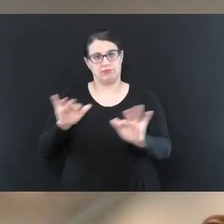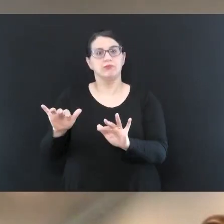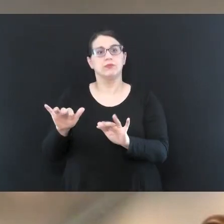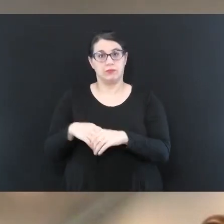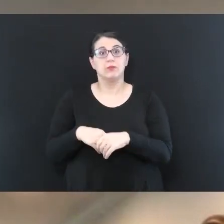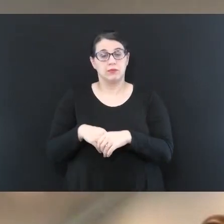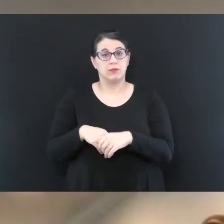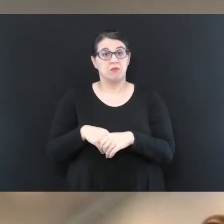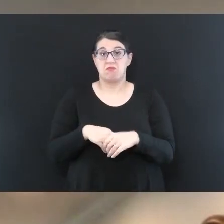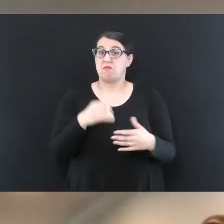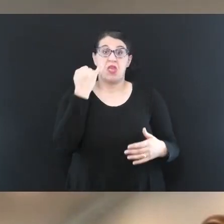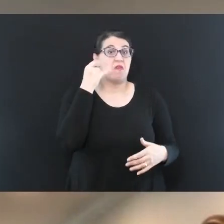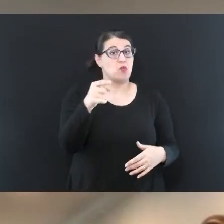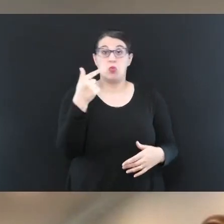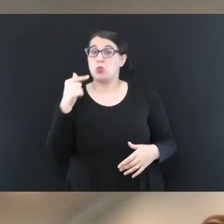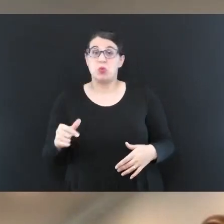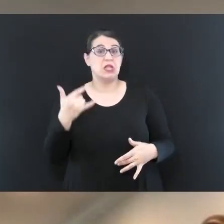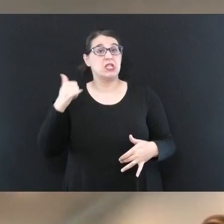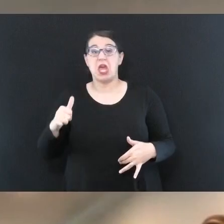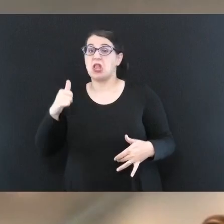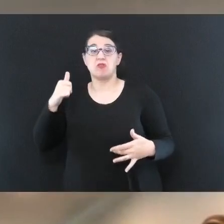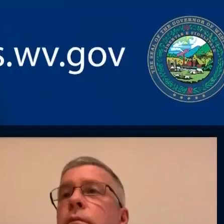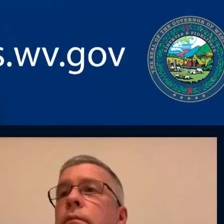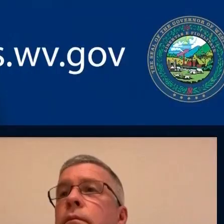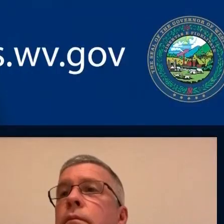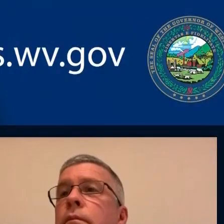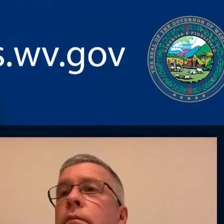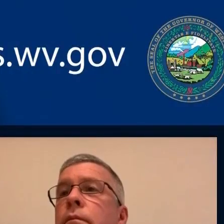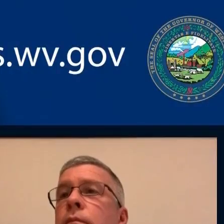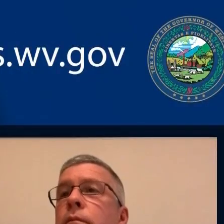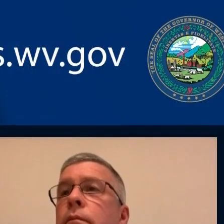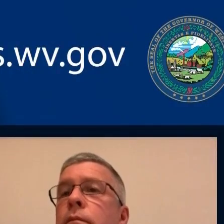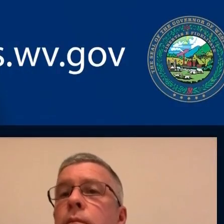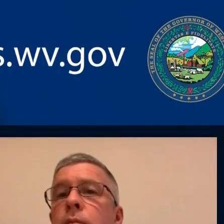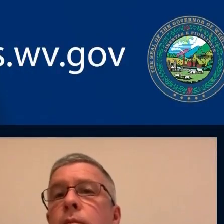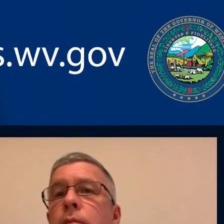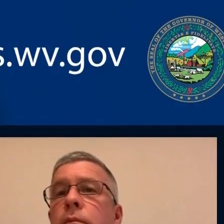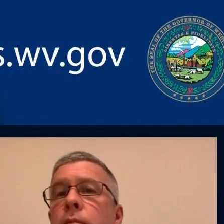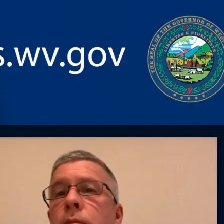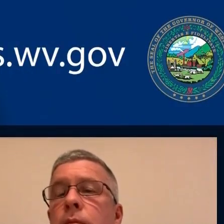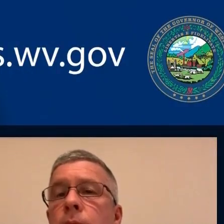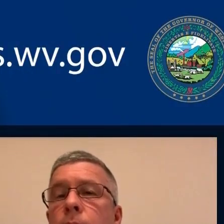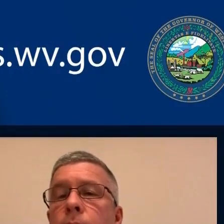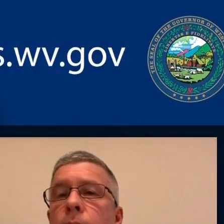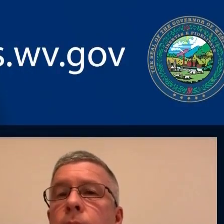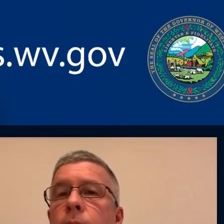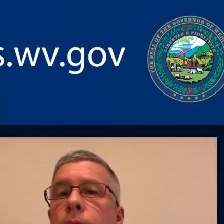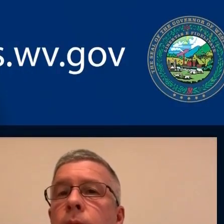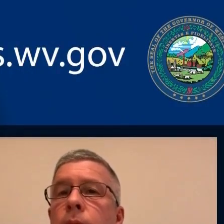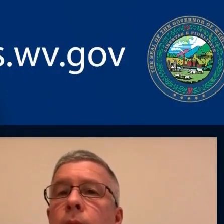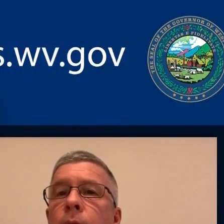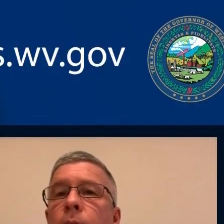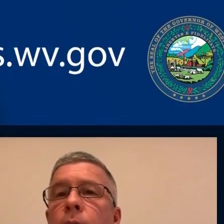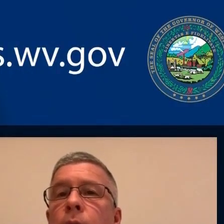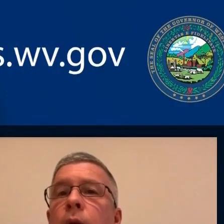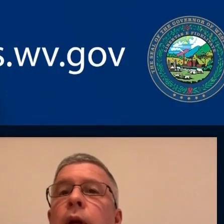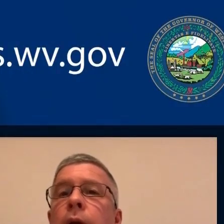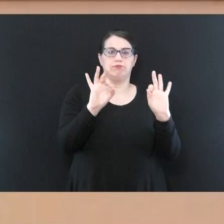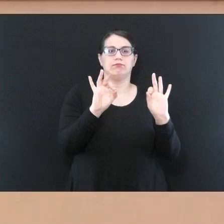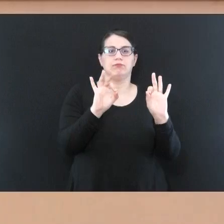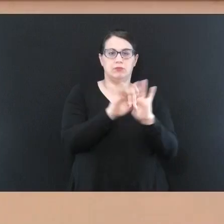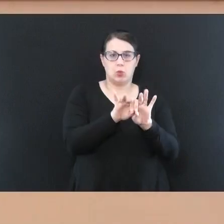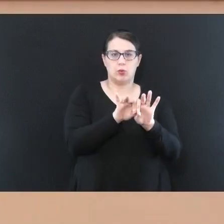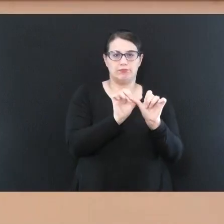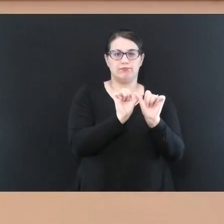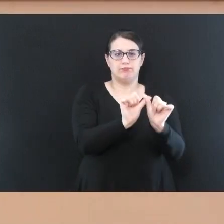matter what color your county is. Thank you, Dr. Marsh. Next to Major General Hoyer with the West Virginia National Guard.